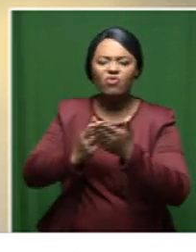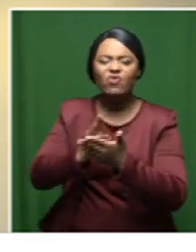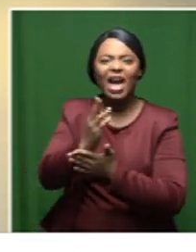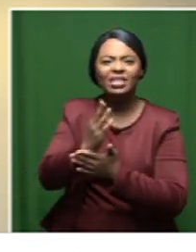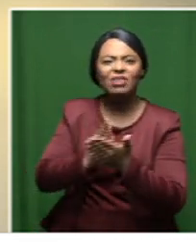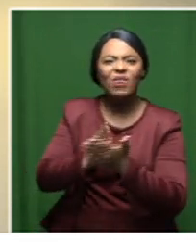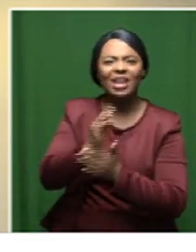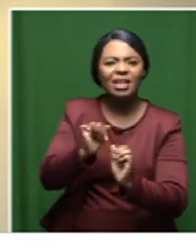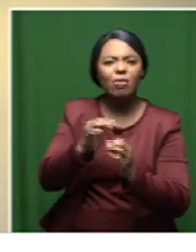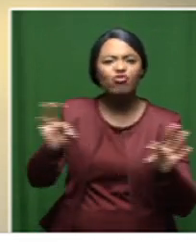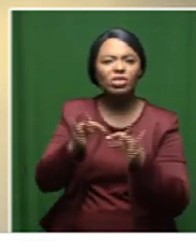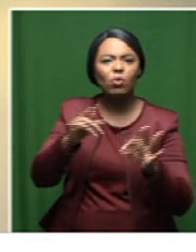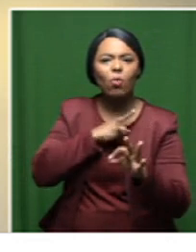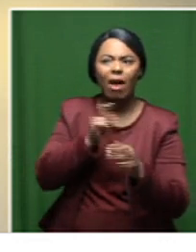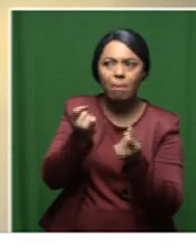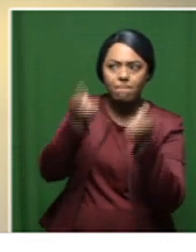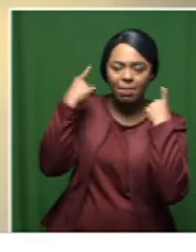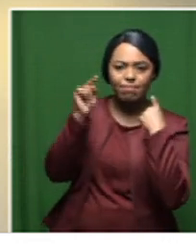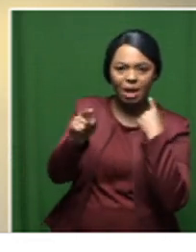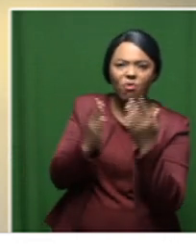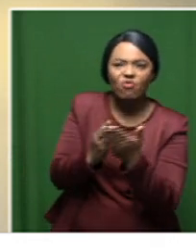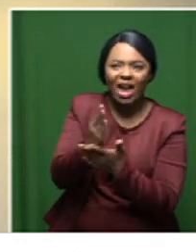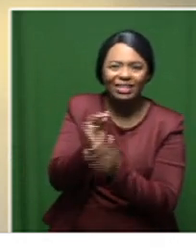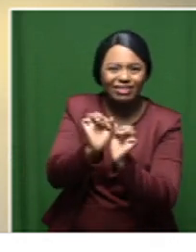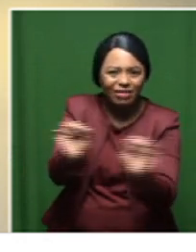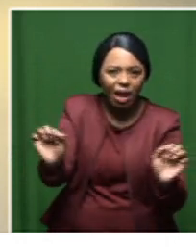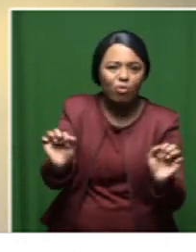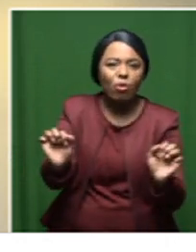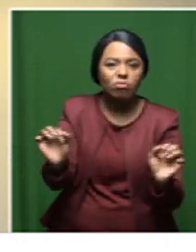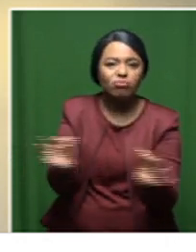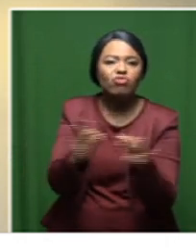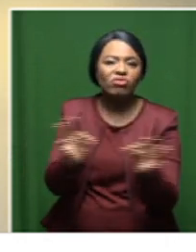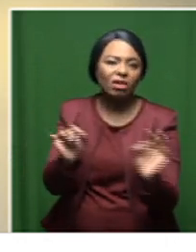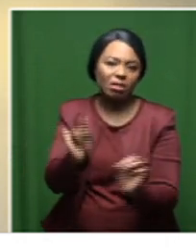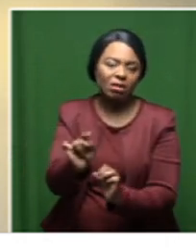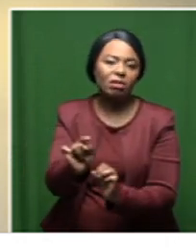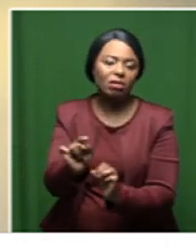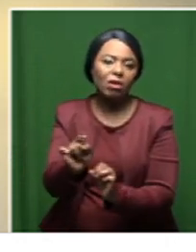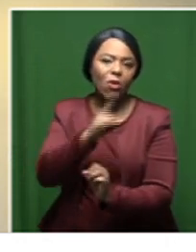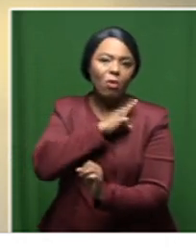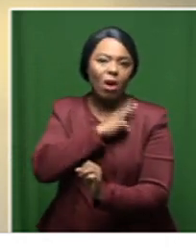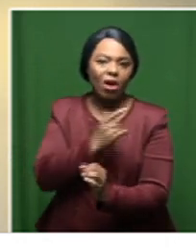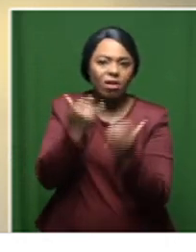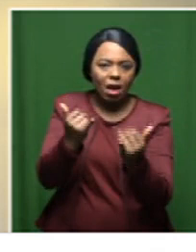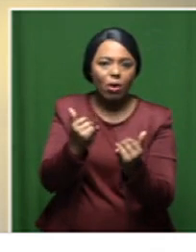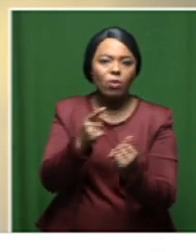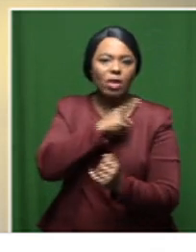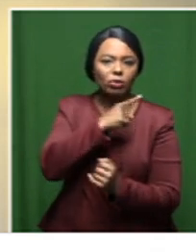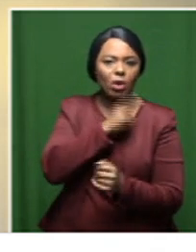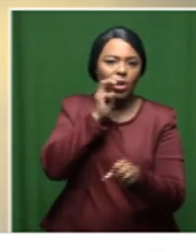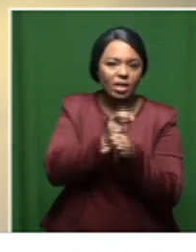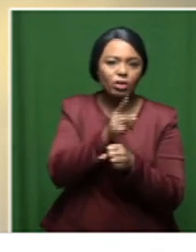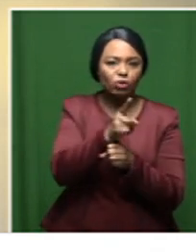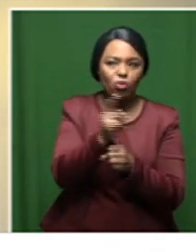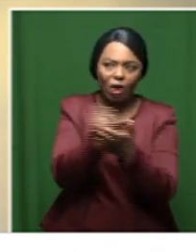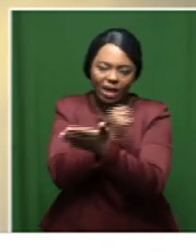don't understand that space. And unfortunately, it's an industry where artists have to register with the CMOs. They